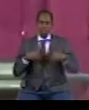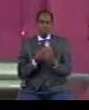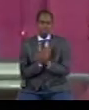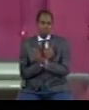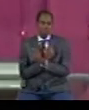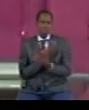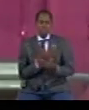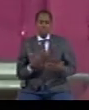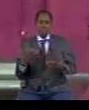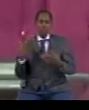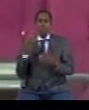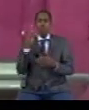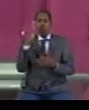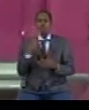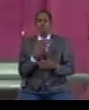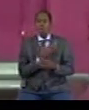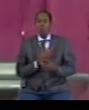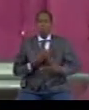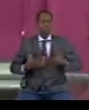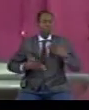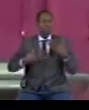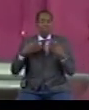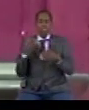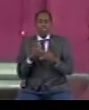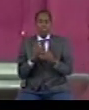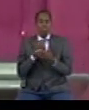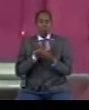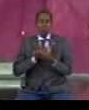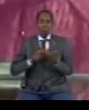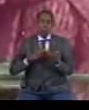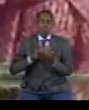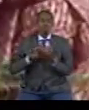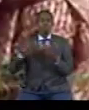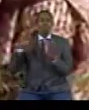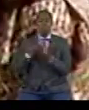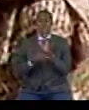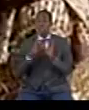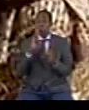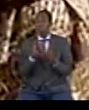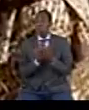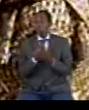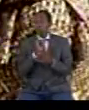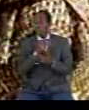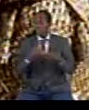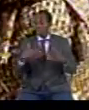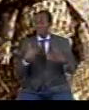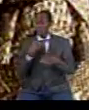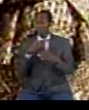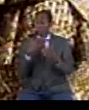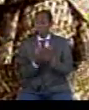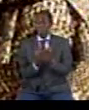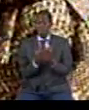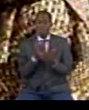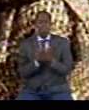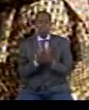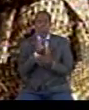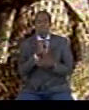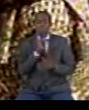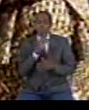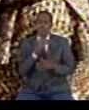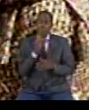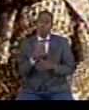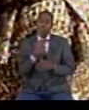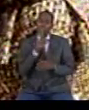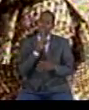you delight in righteousness. If that is not the case, that may not be the true gospel. It may be the gospel that's adulterated,